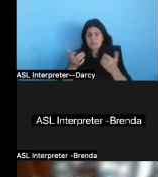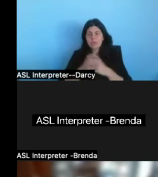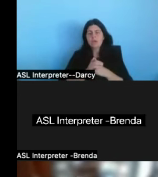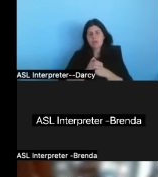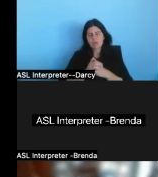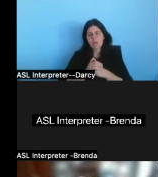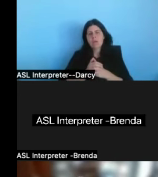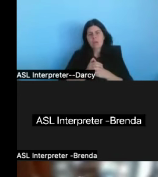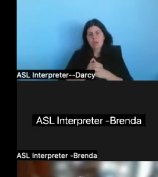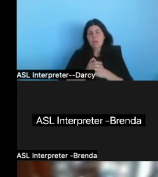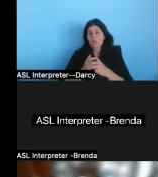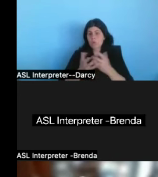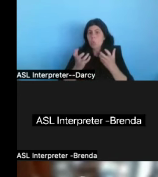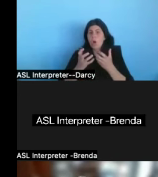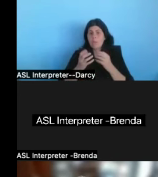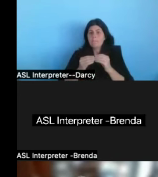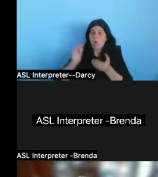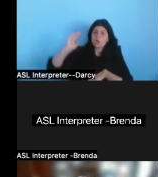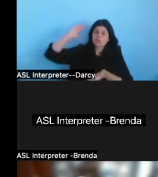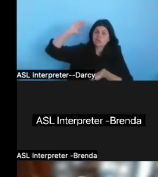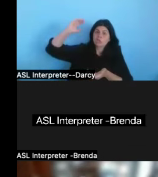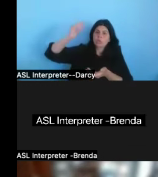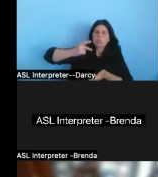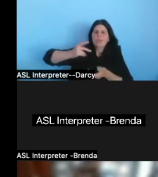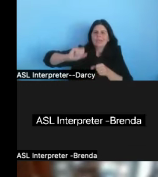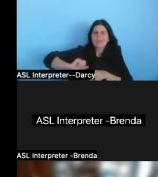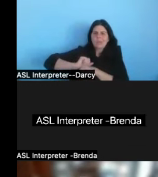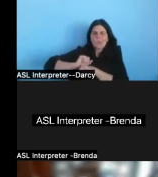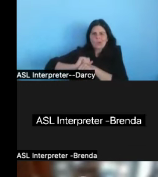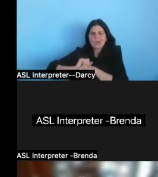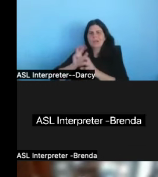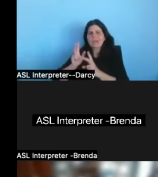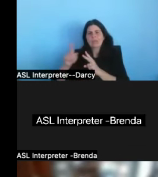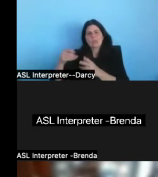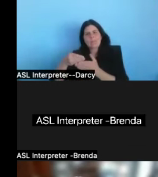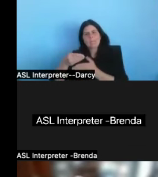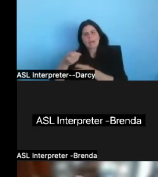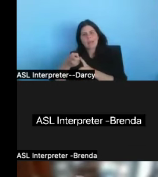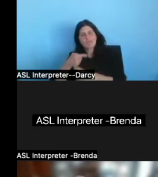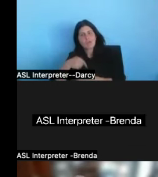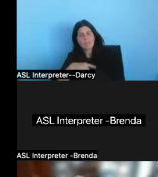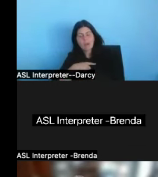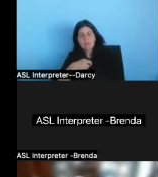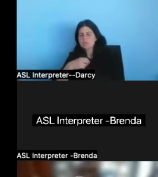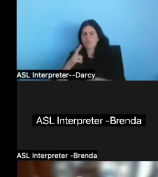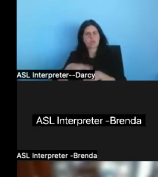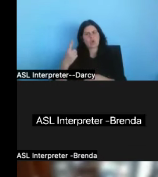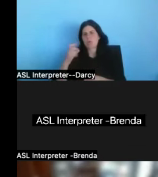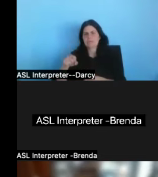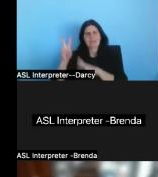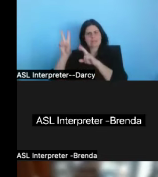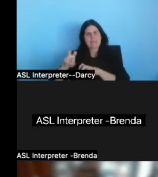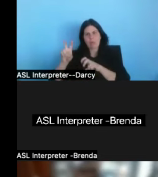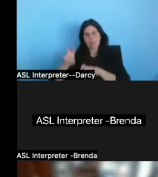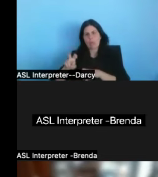larger quantity, that we can work with you on either buying from us or getting. Of course, you can always download the file and print them on your own.